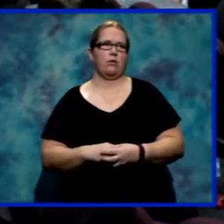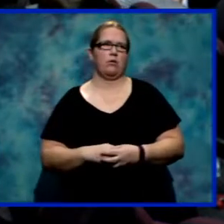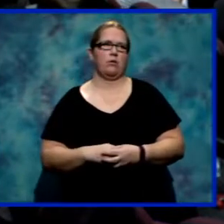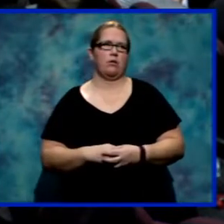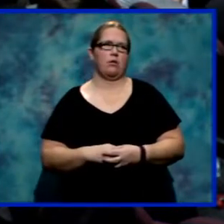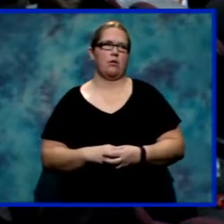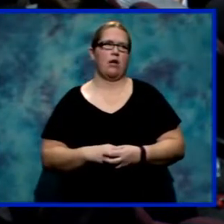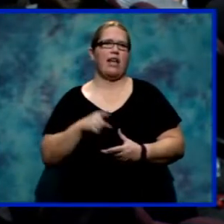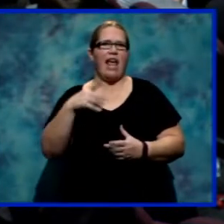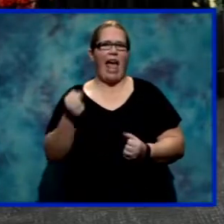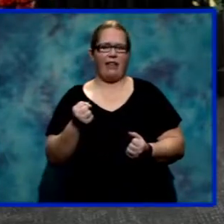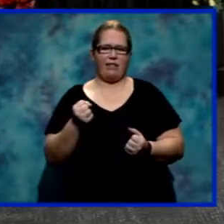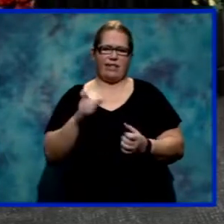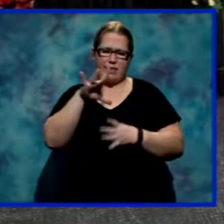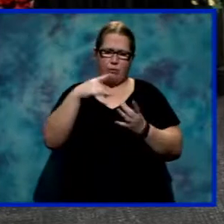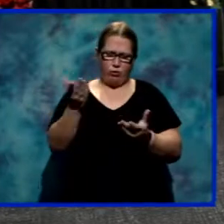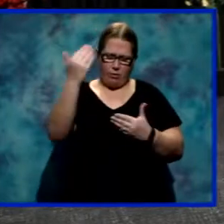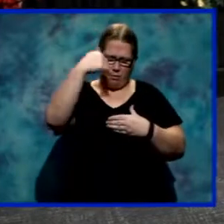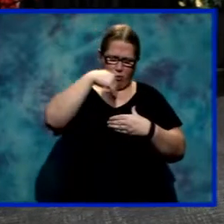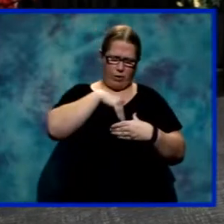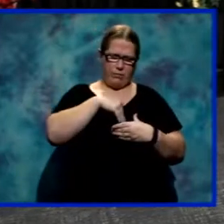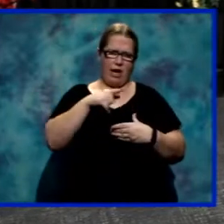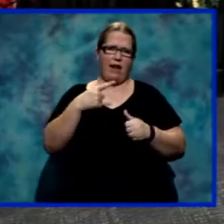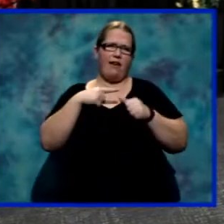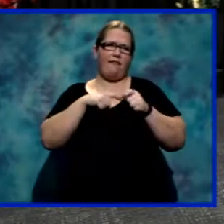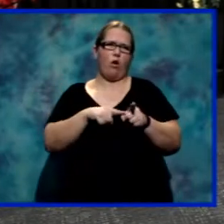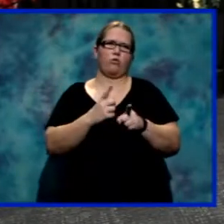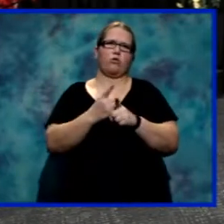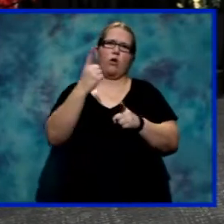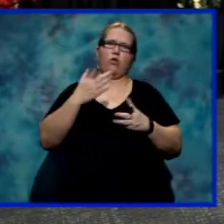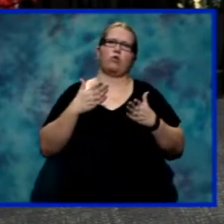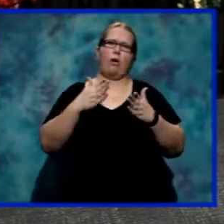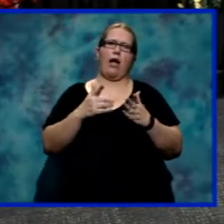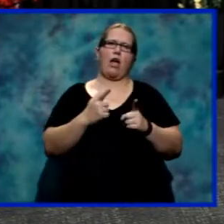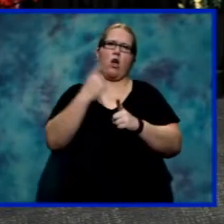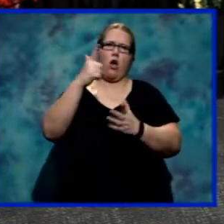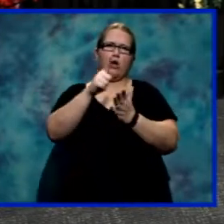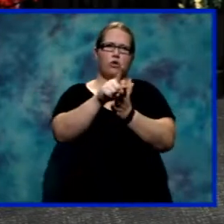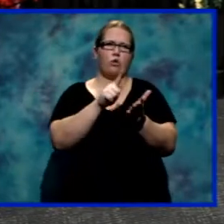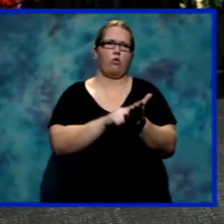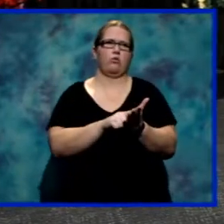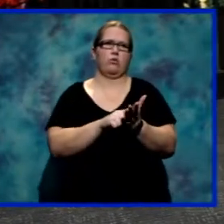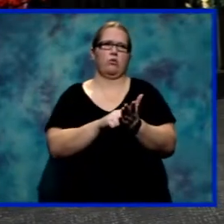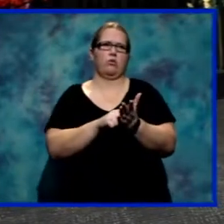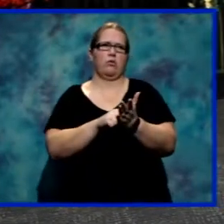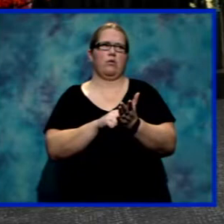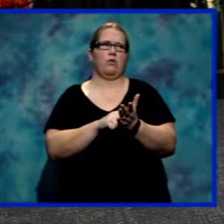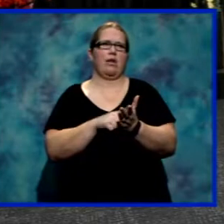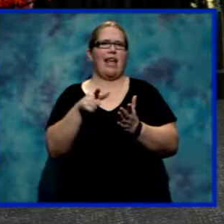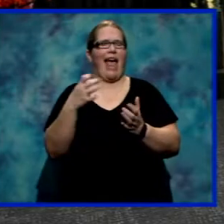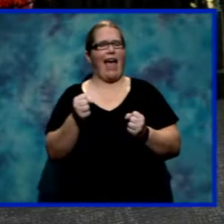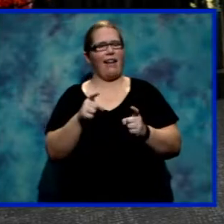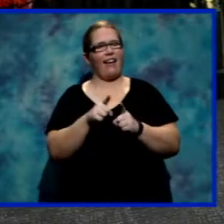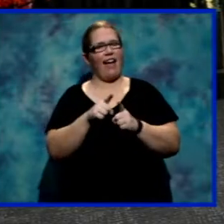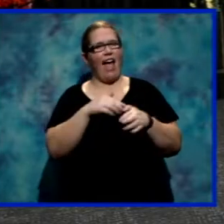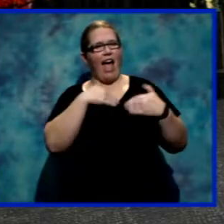And he had the Spirit put into him, and now he was following God's decrees and God's laws and God's ways. He had a heart